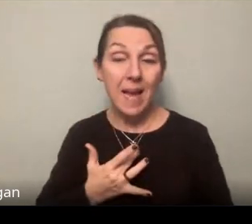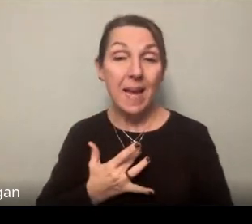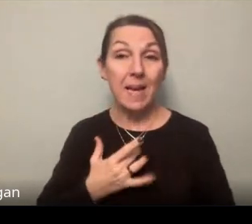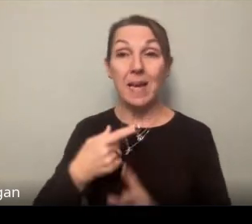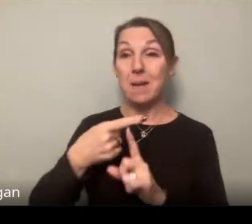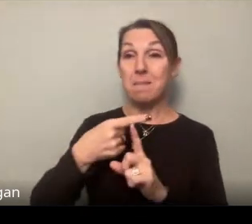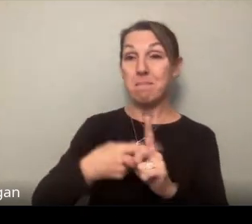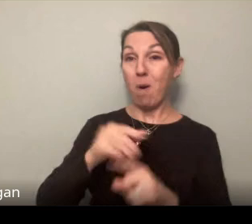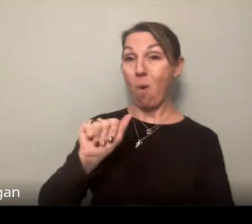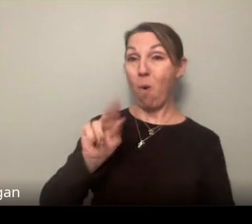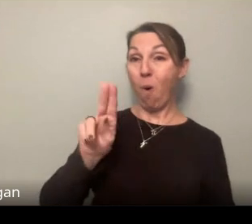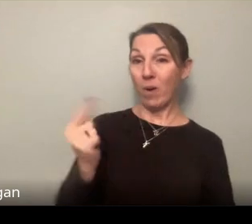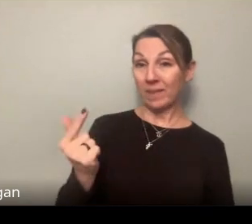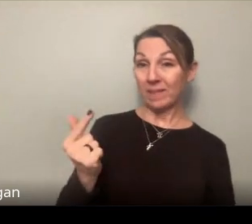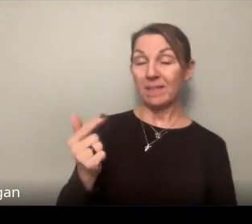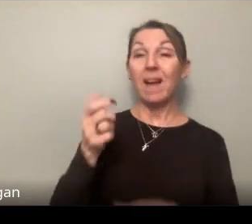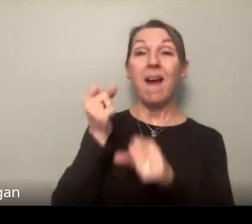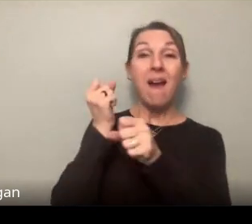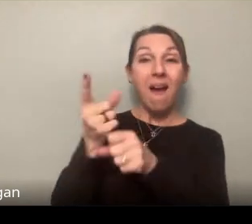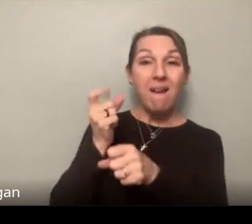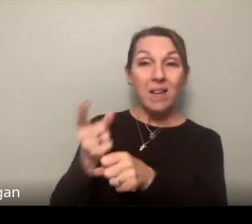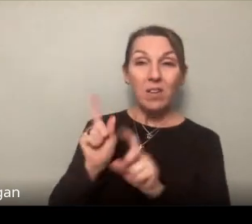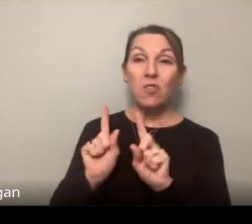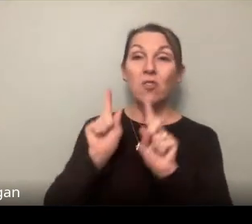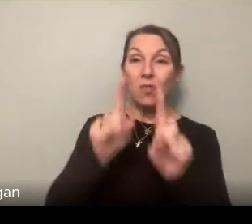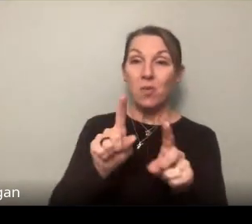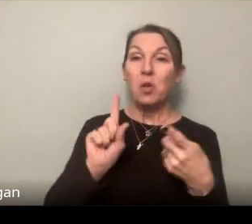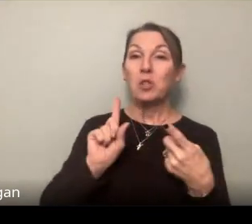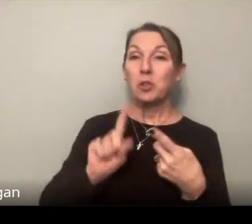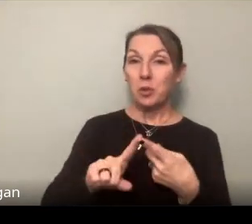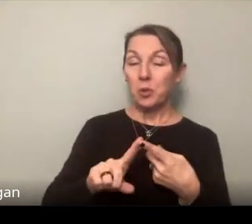month of August, and every year we would go to